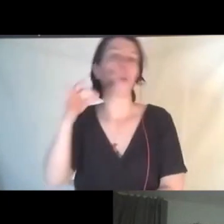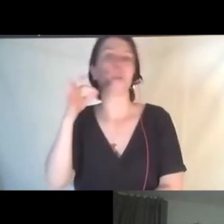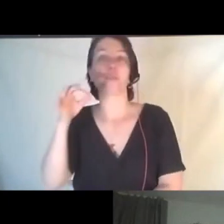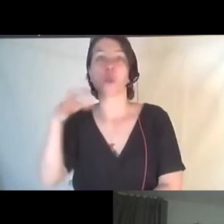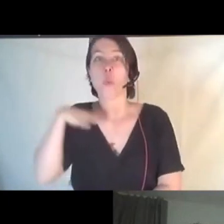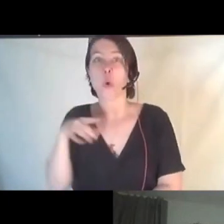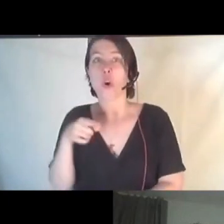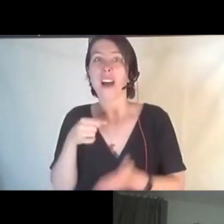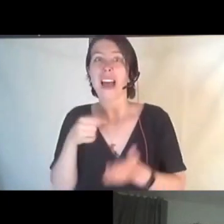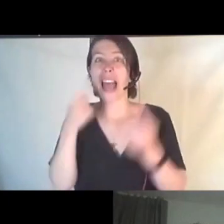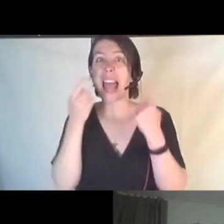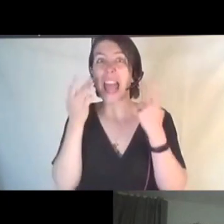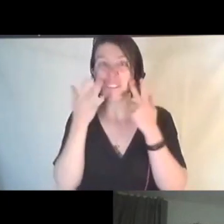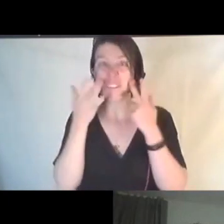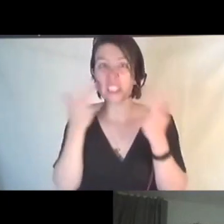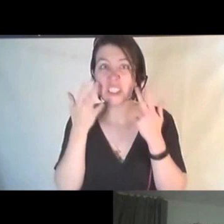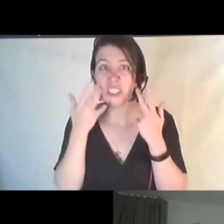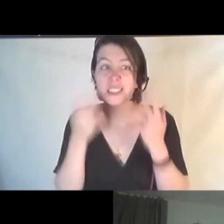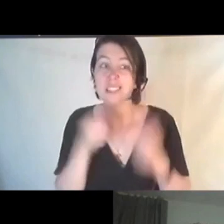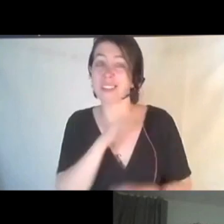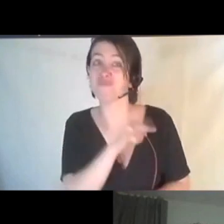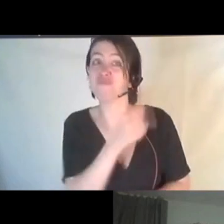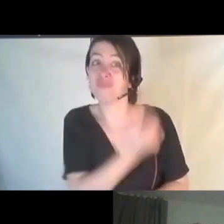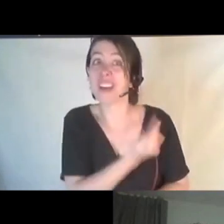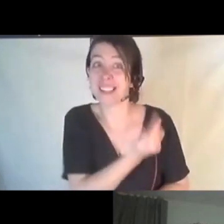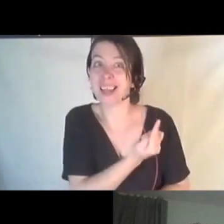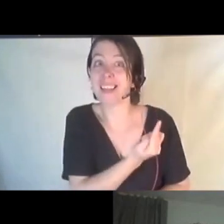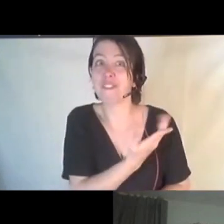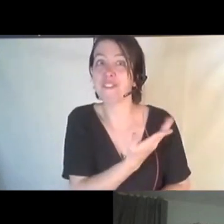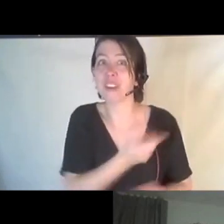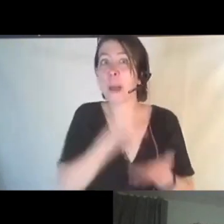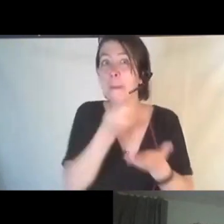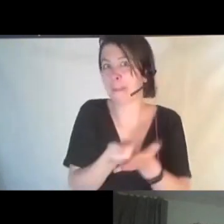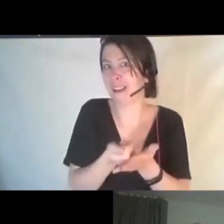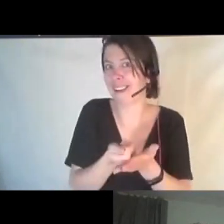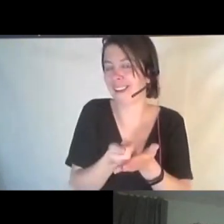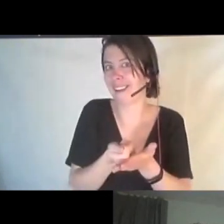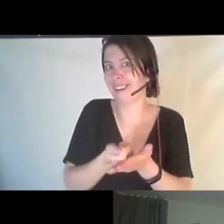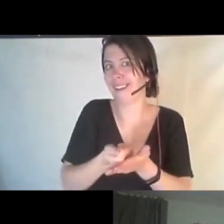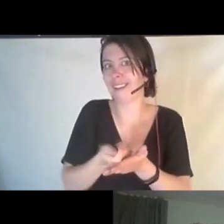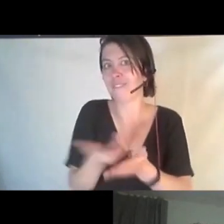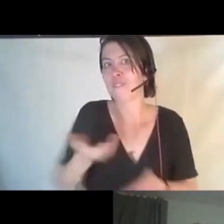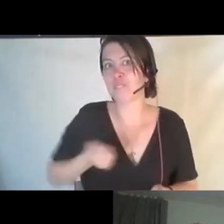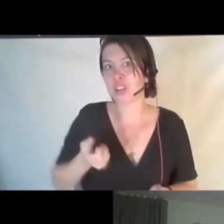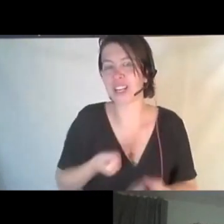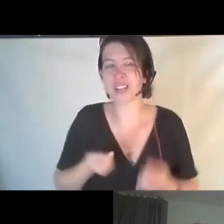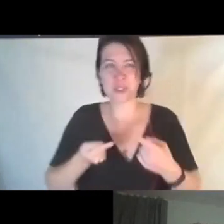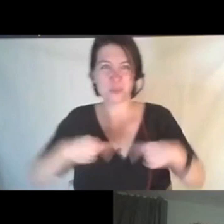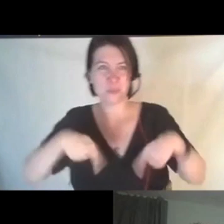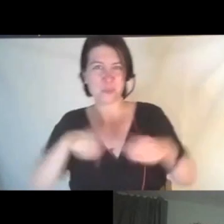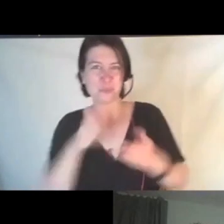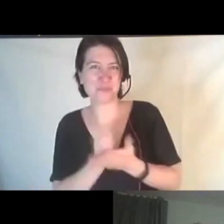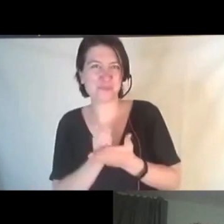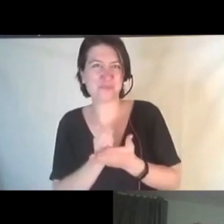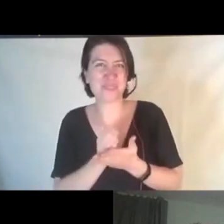really difficult. You know, we have to make lots of judgments on Nena's behalf, lots of decisions